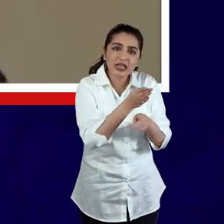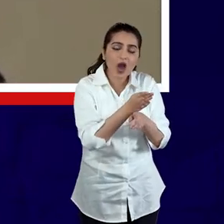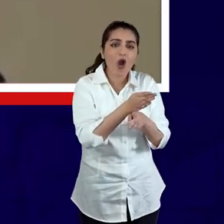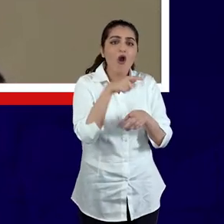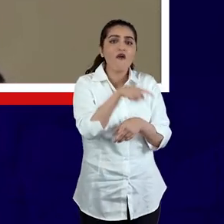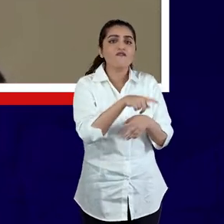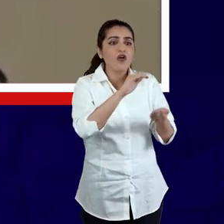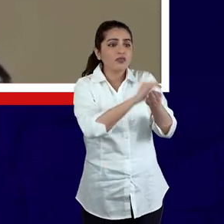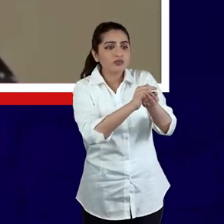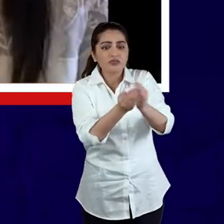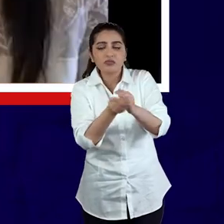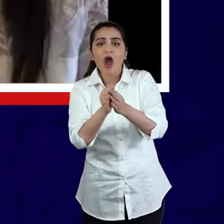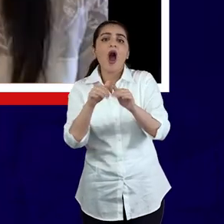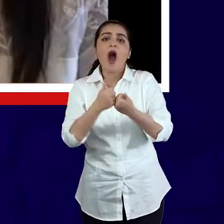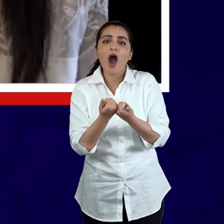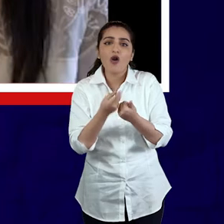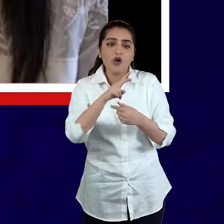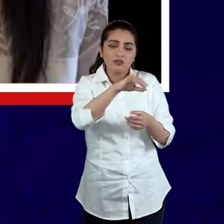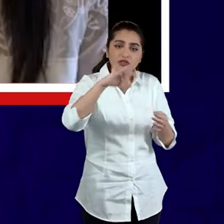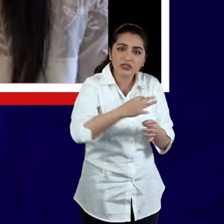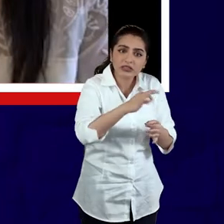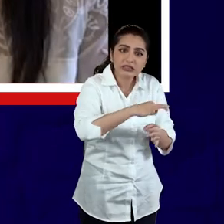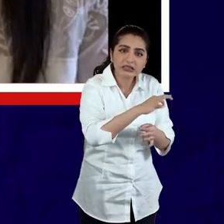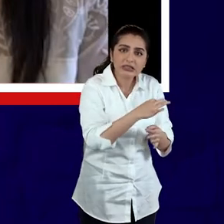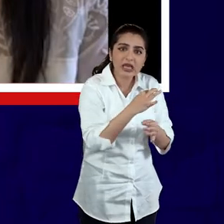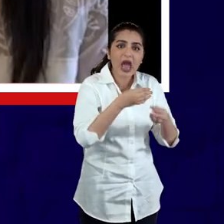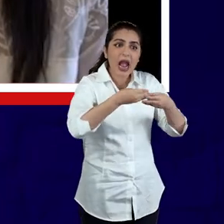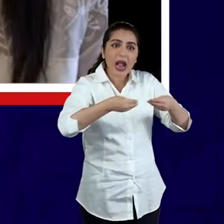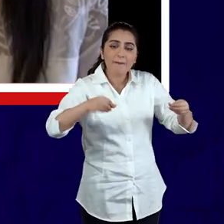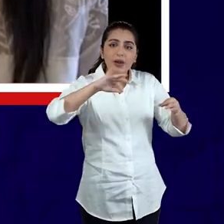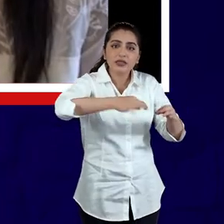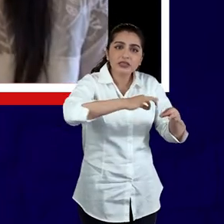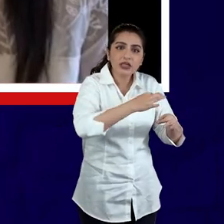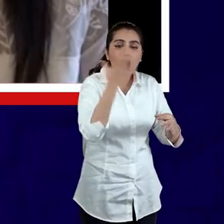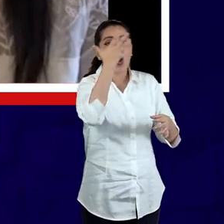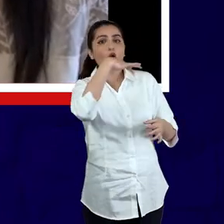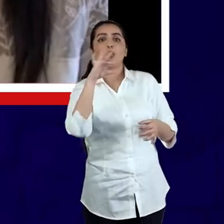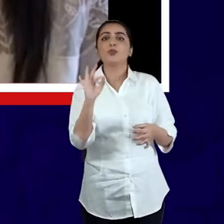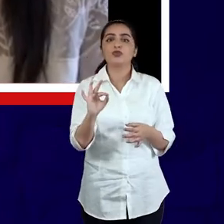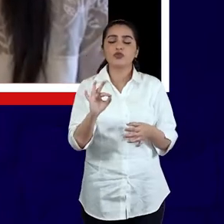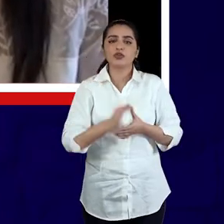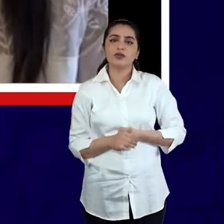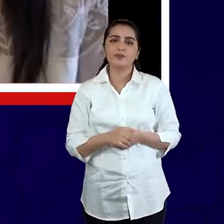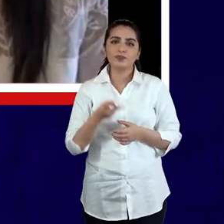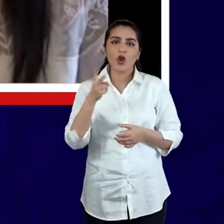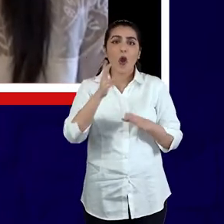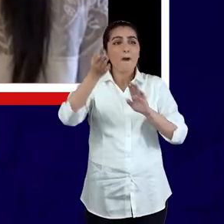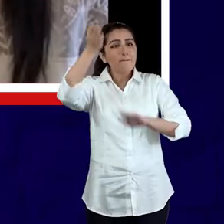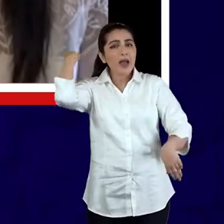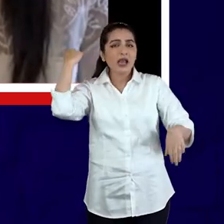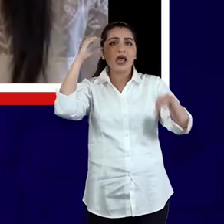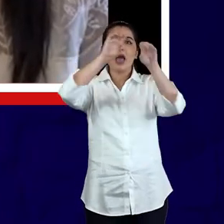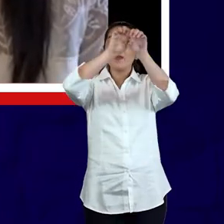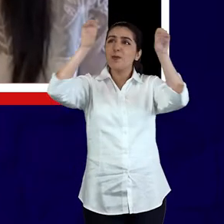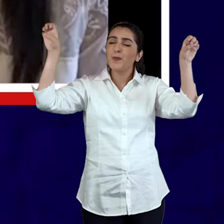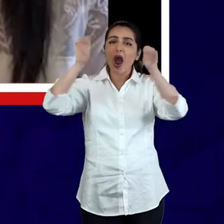prefabricated thatch roofs, and they stitch them so beautifully, you know. or tying knots around bamboo,